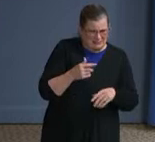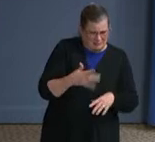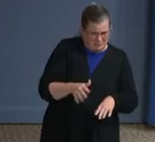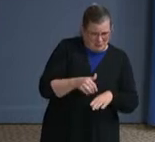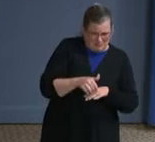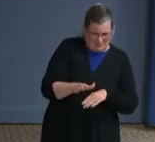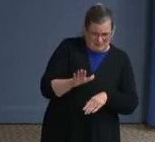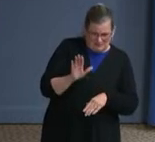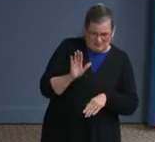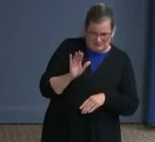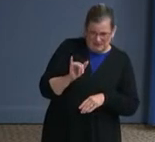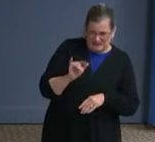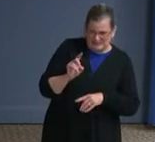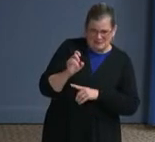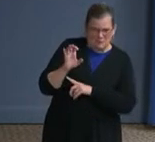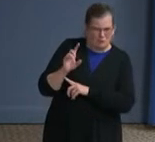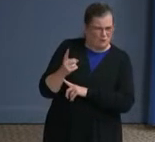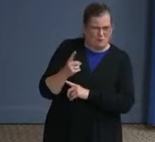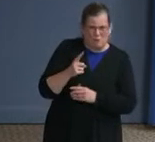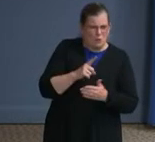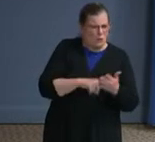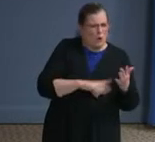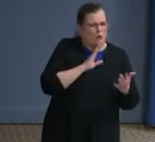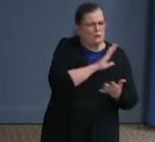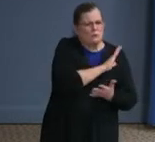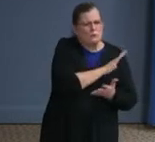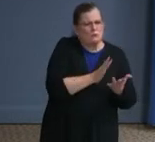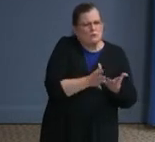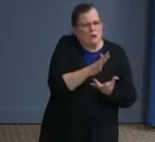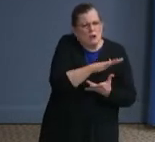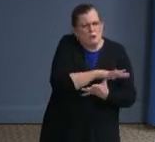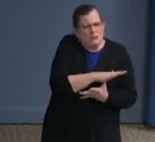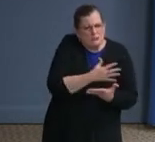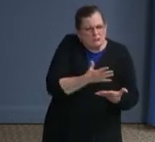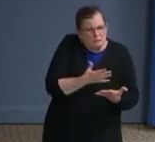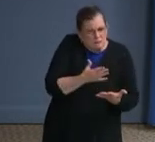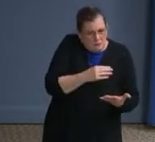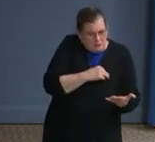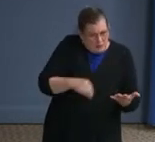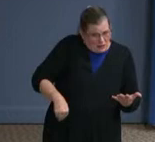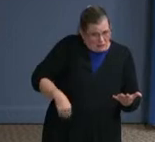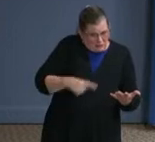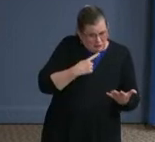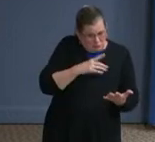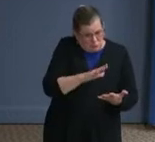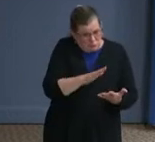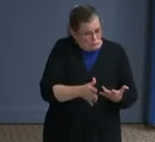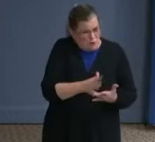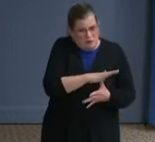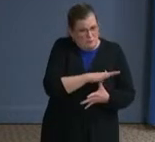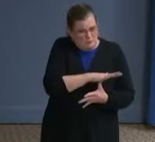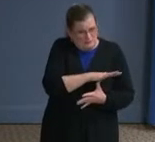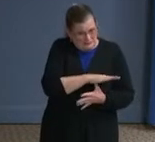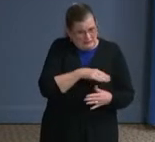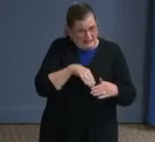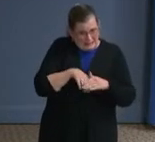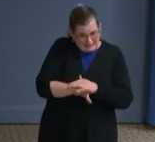Can you tell us what your priorities are? And perhaps the mayor could also tell us what her priorities are for final bills to get in before the end of the year.